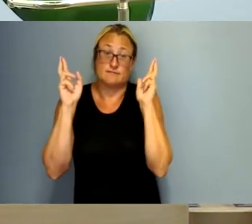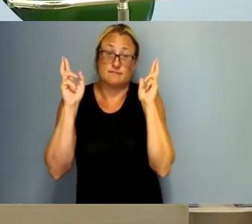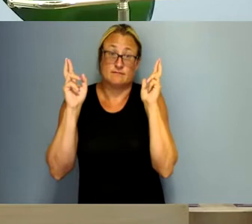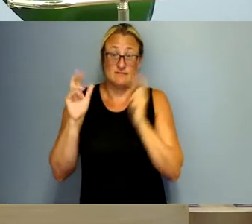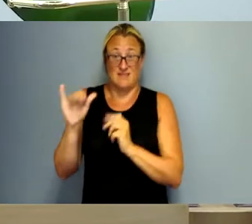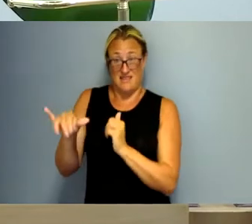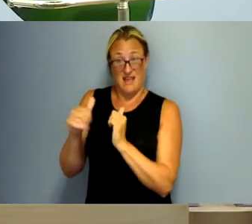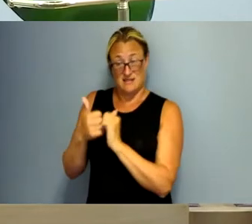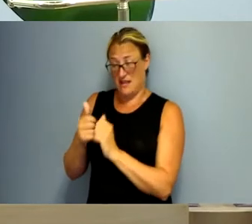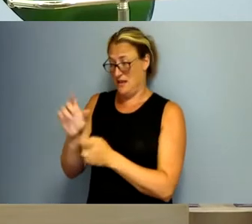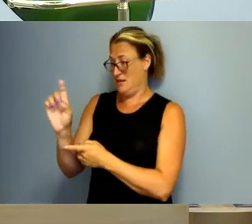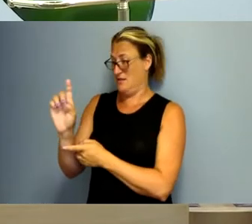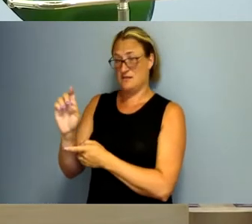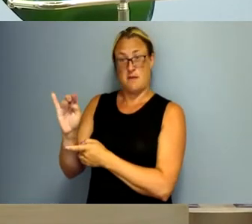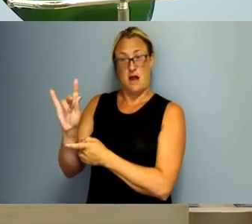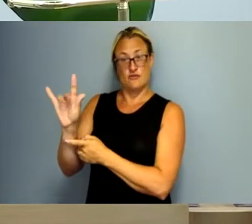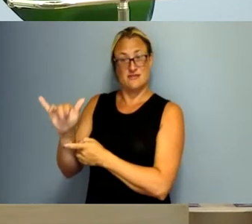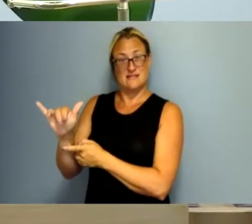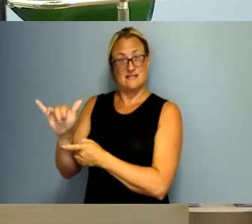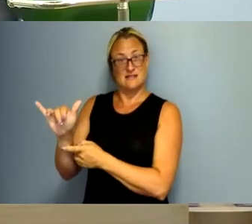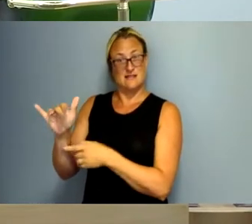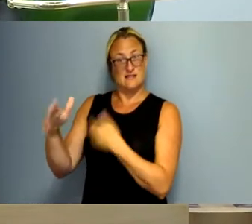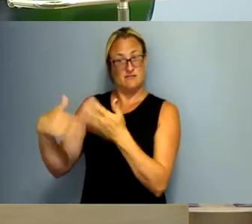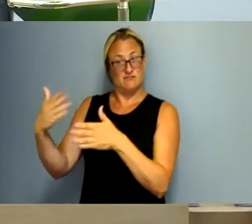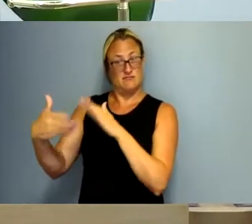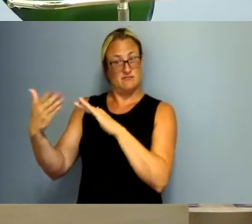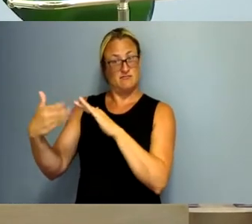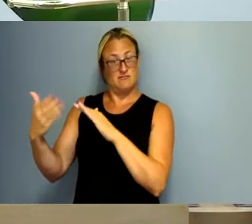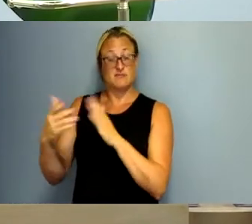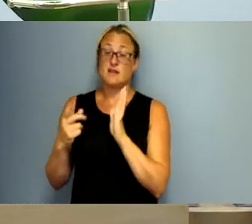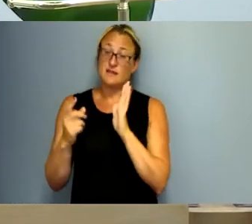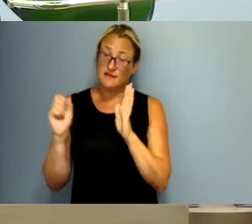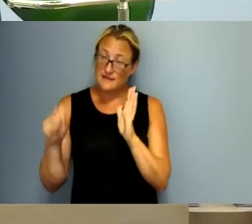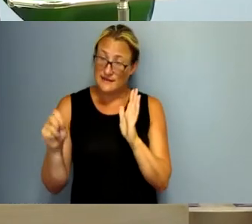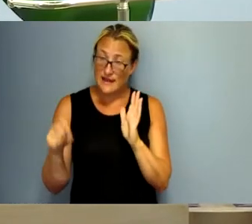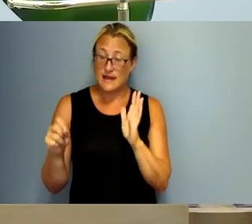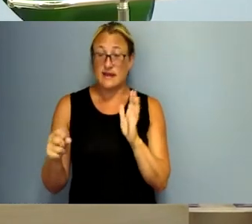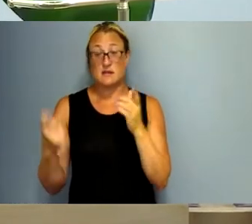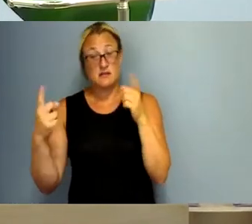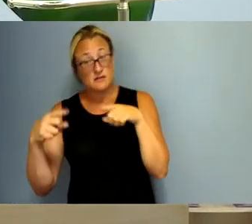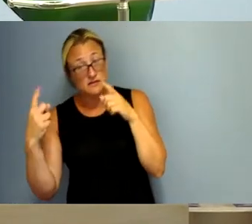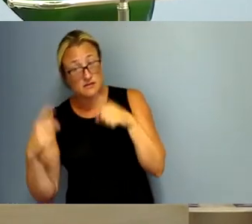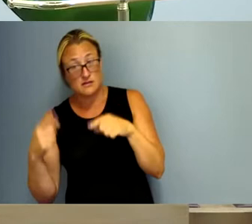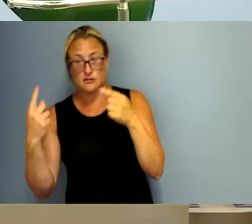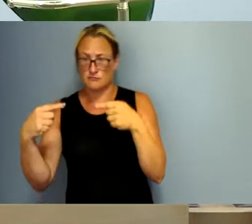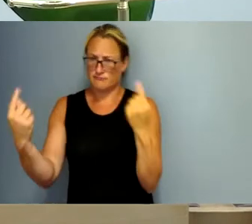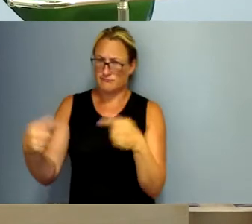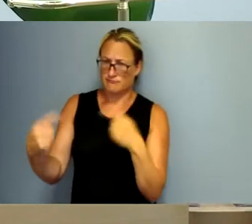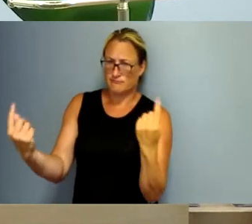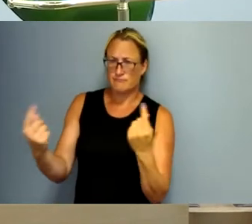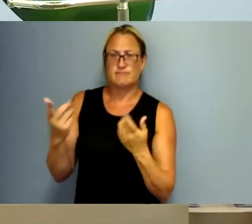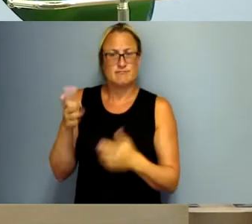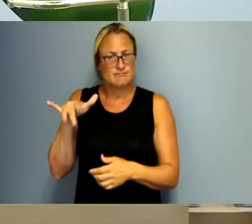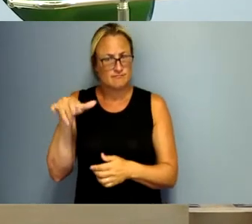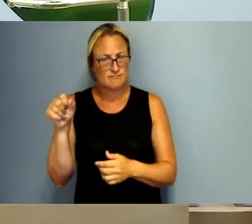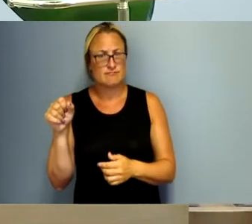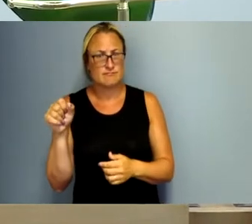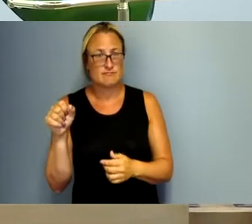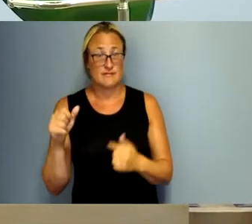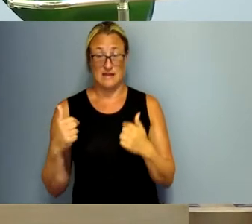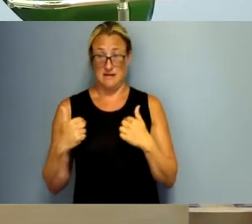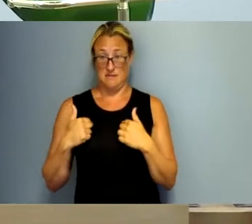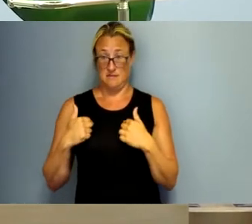work. I mean, we might have disagreements on some things. Me and the other two commissioners, I